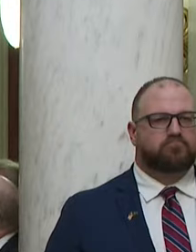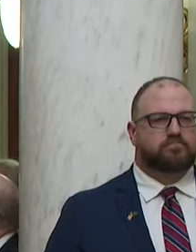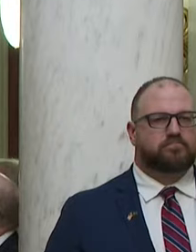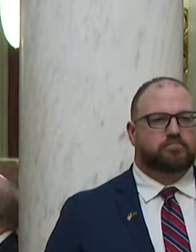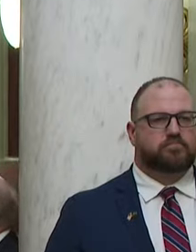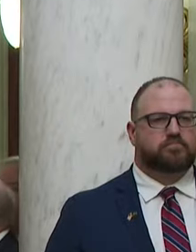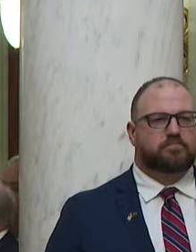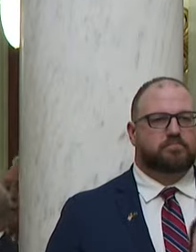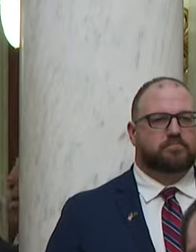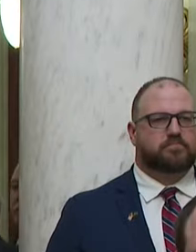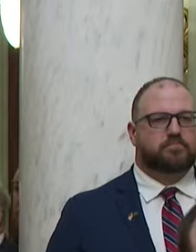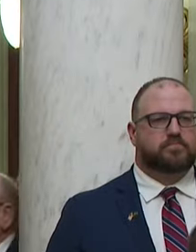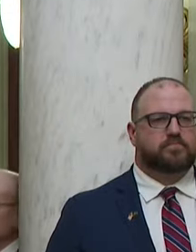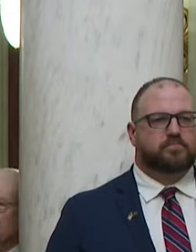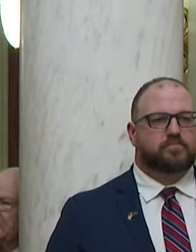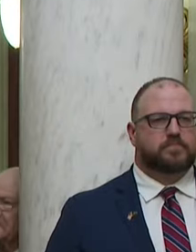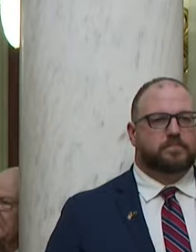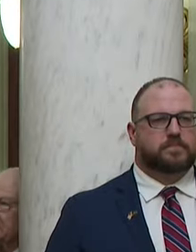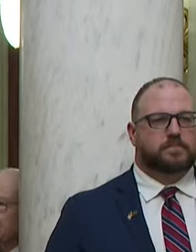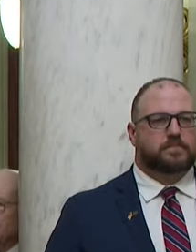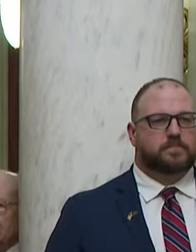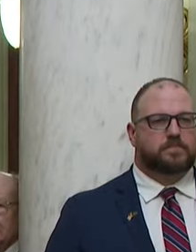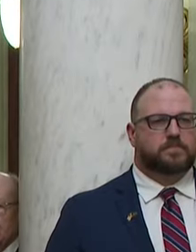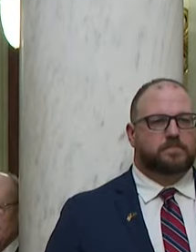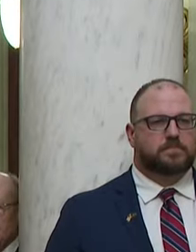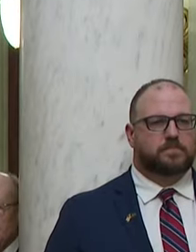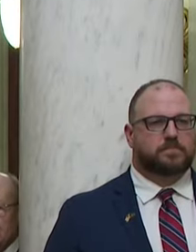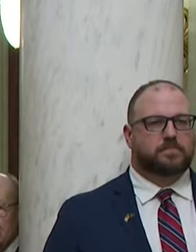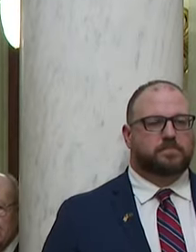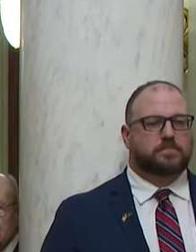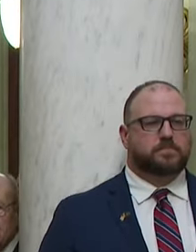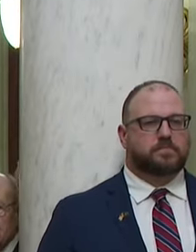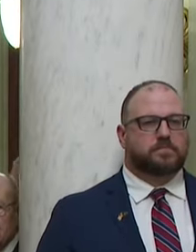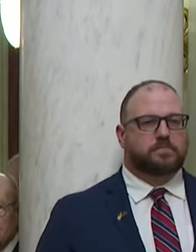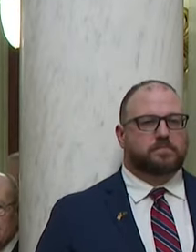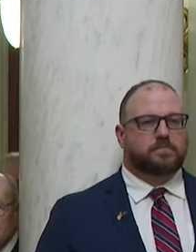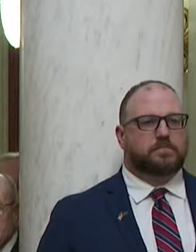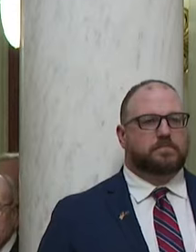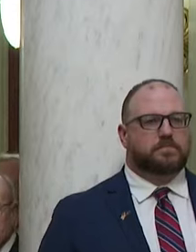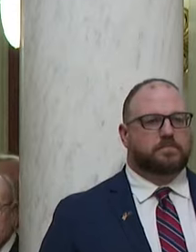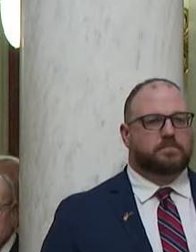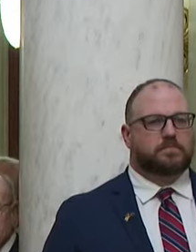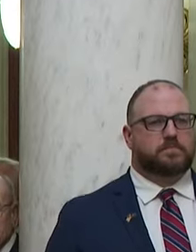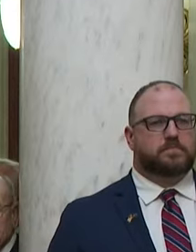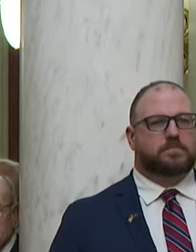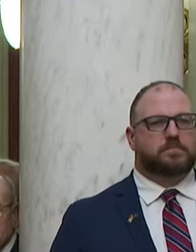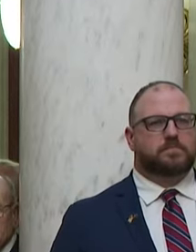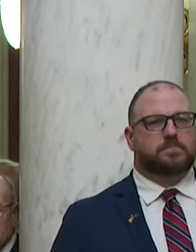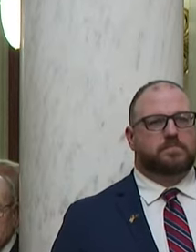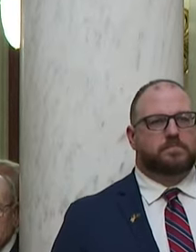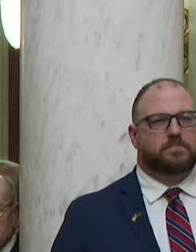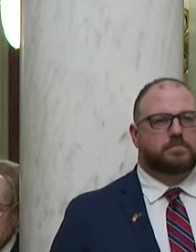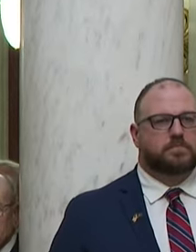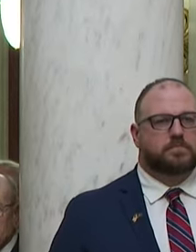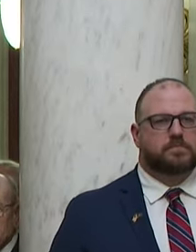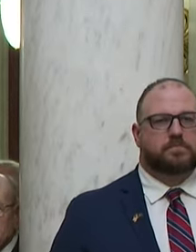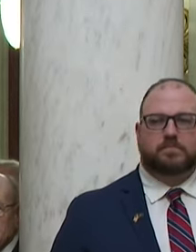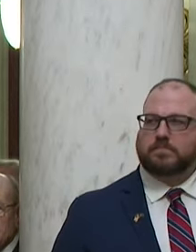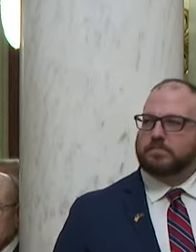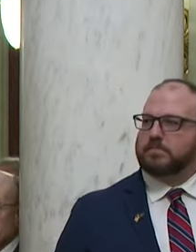along with cabinet secretaries, agency leaders, Supreme Court justices, and invited guests, all in the newly renovated House